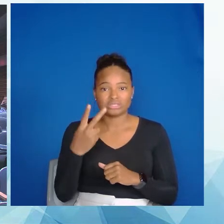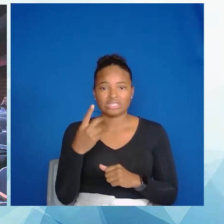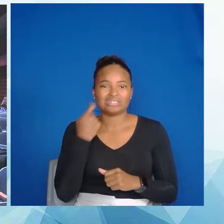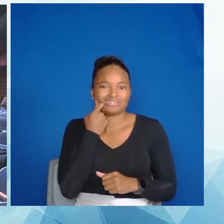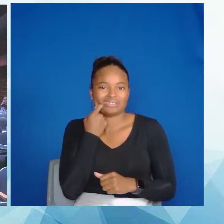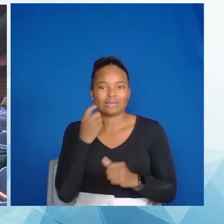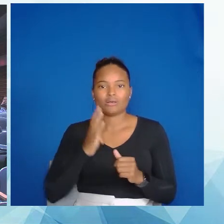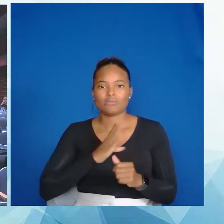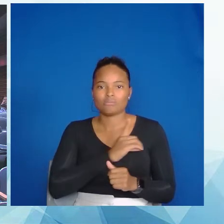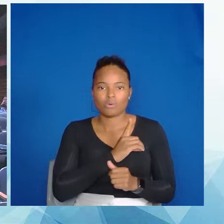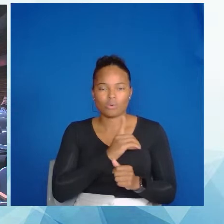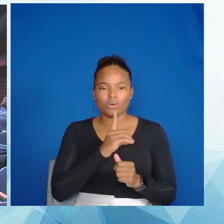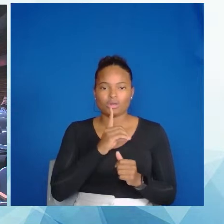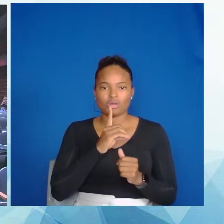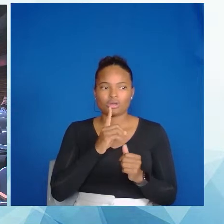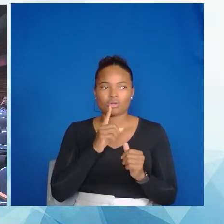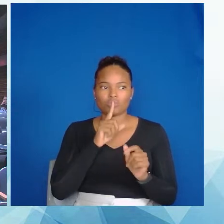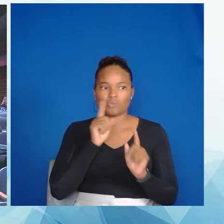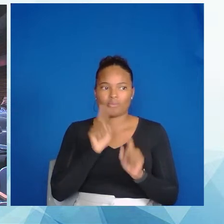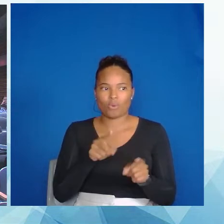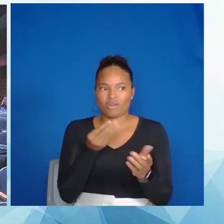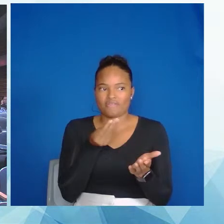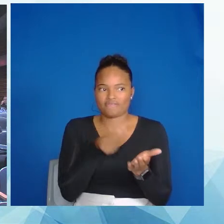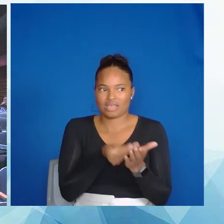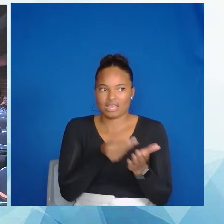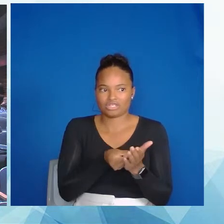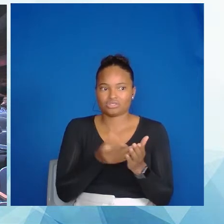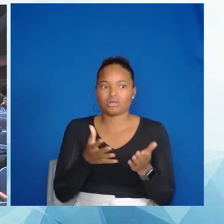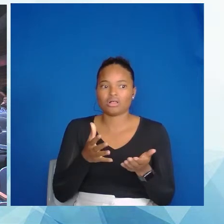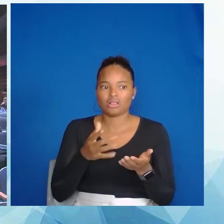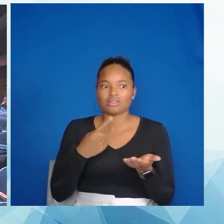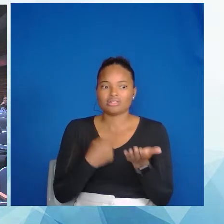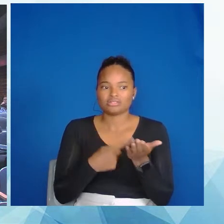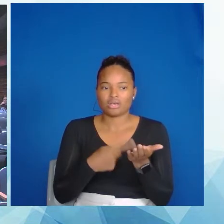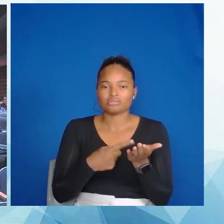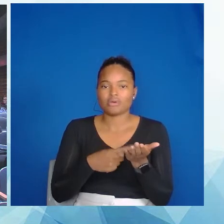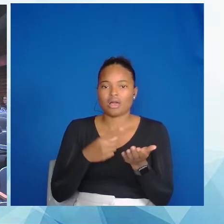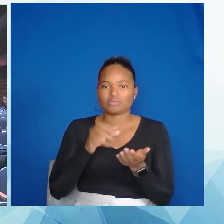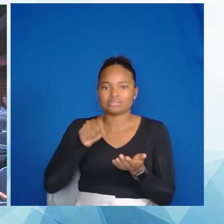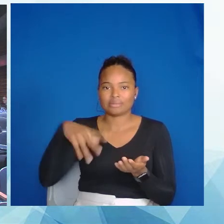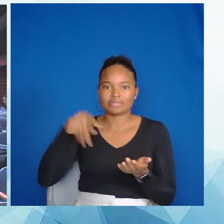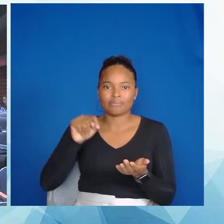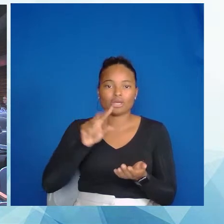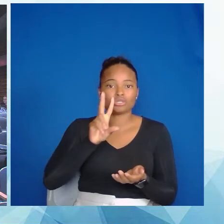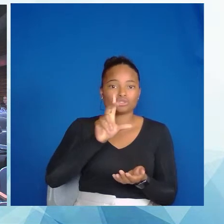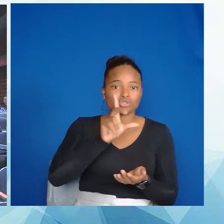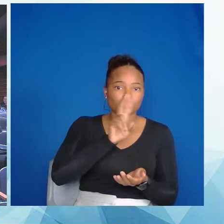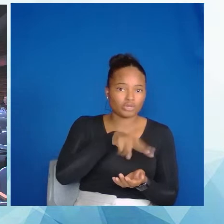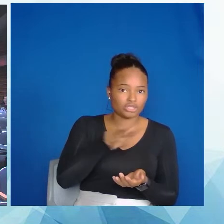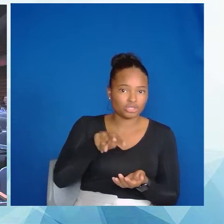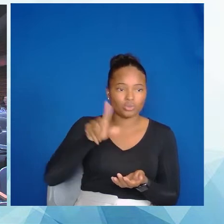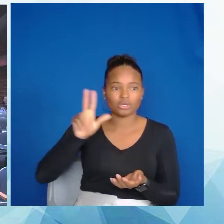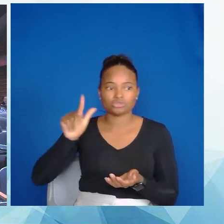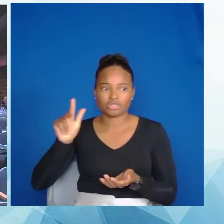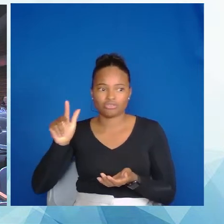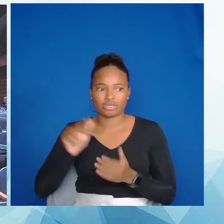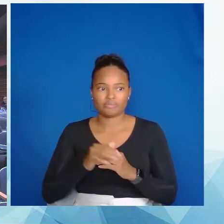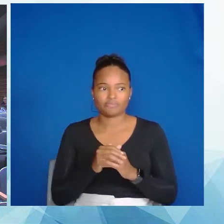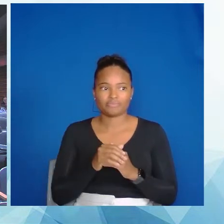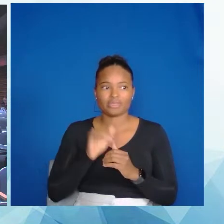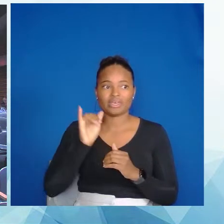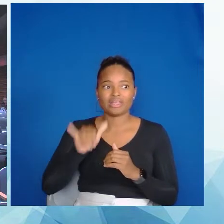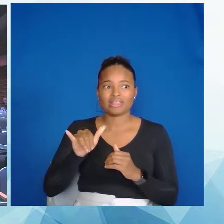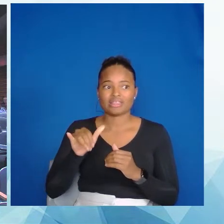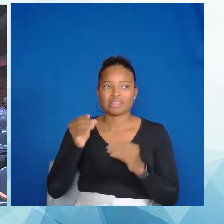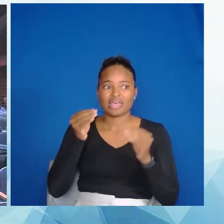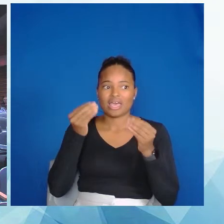covers the financial data for September 2022 and September 2023. This data was covered in more detail at